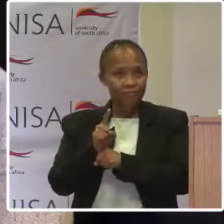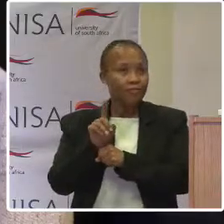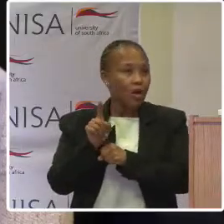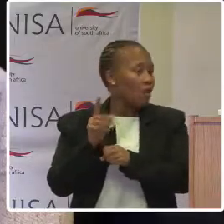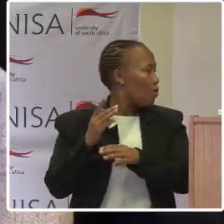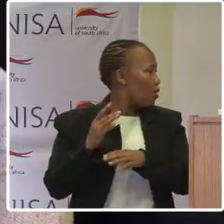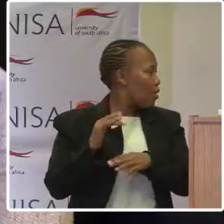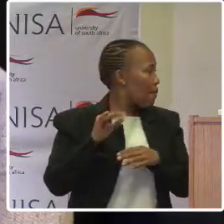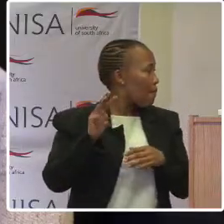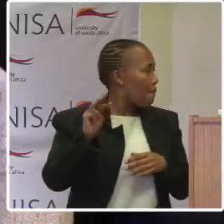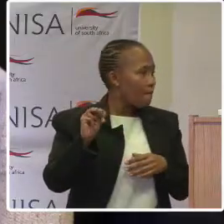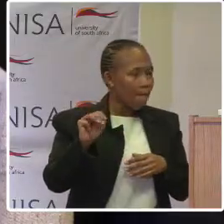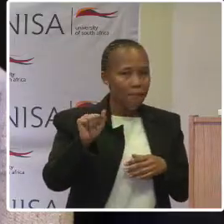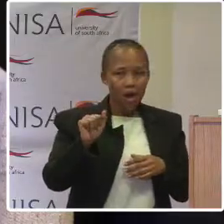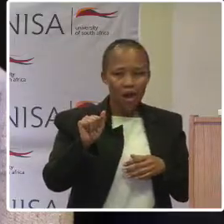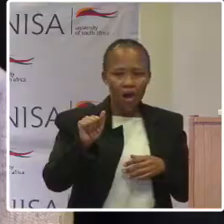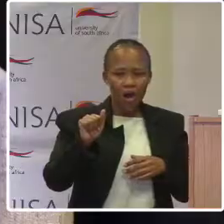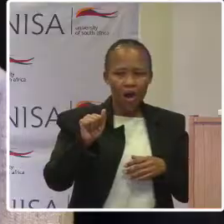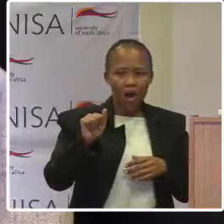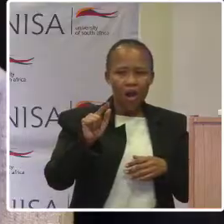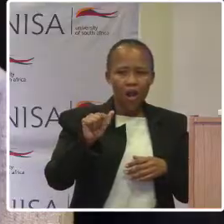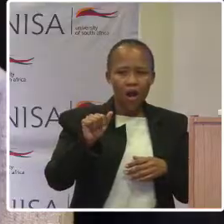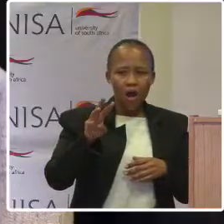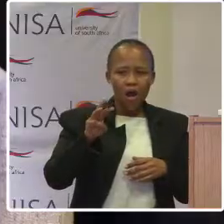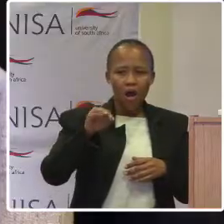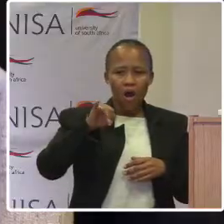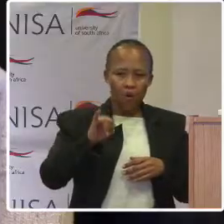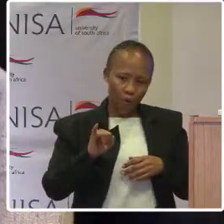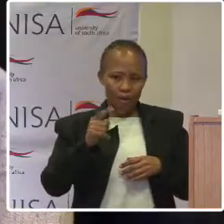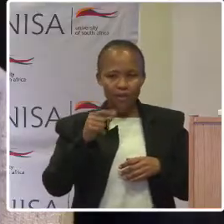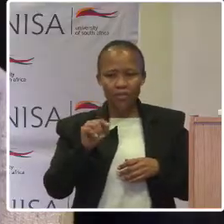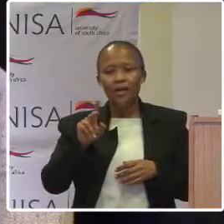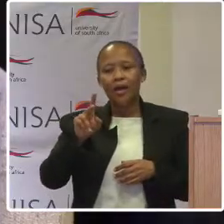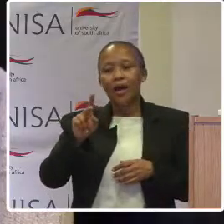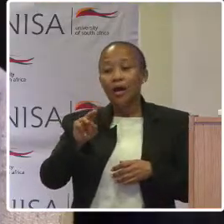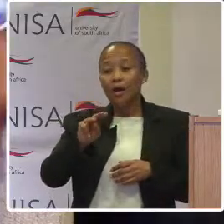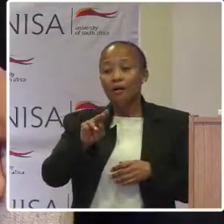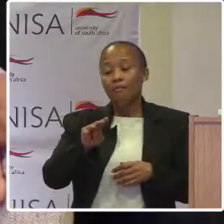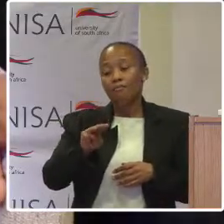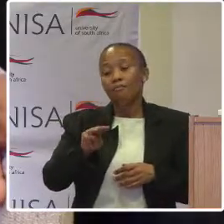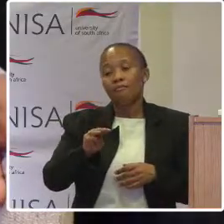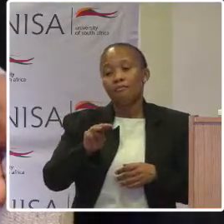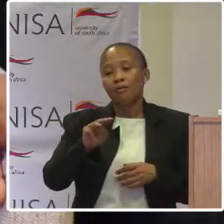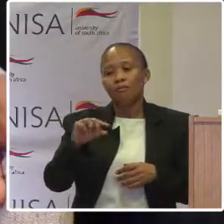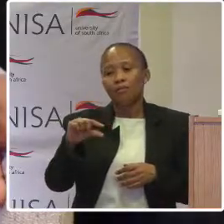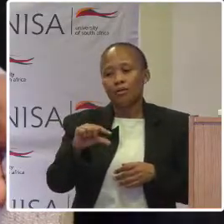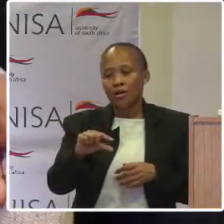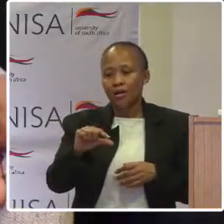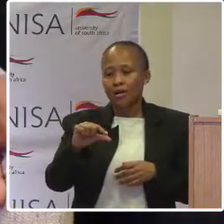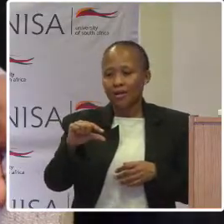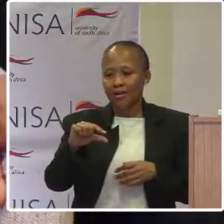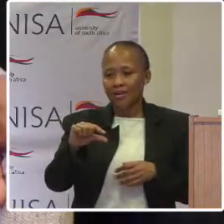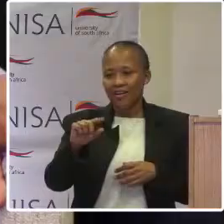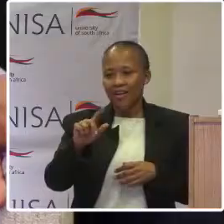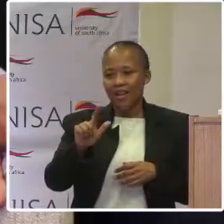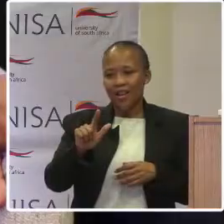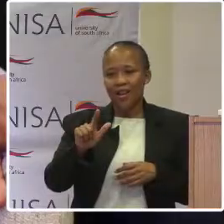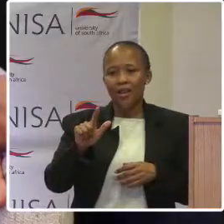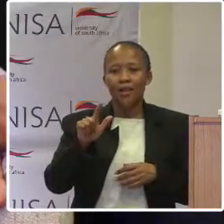Lilongwe. It's called Kamuzu International Airport. And then there's another one called Chileka in